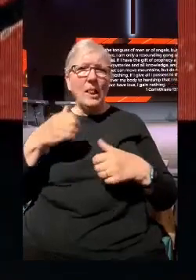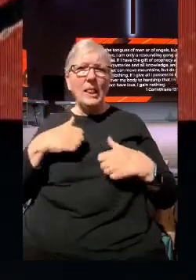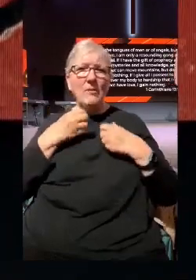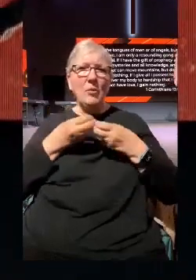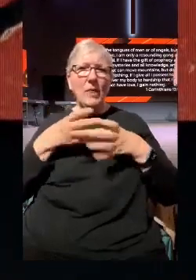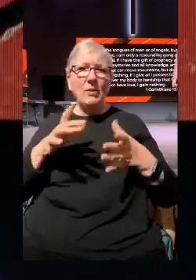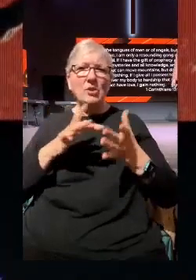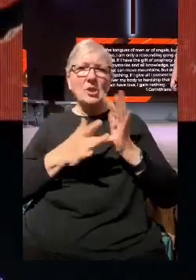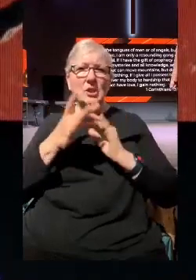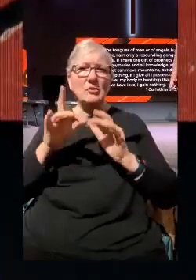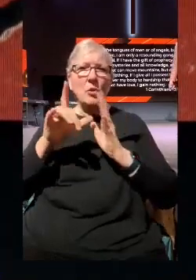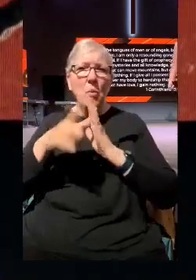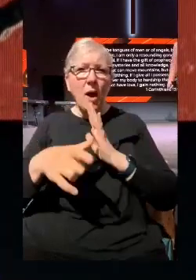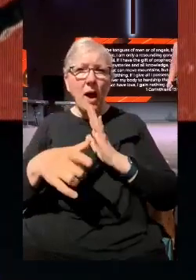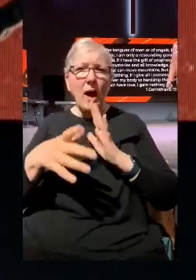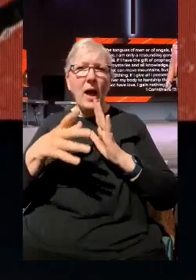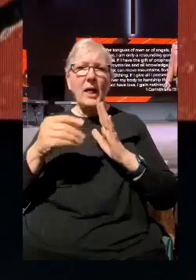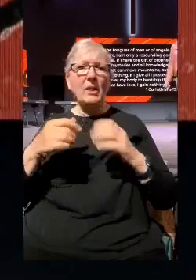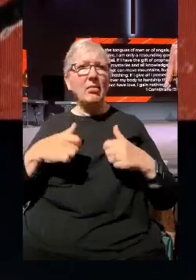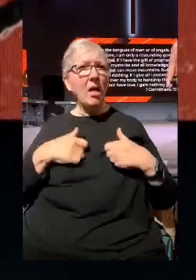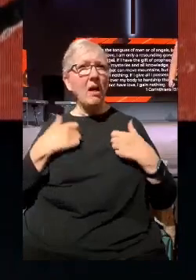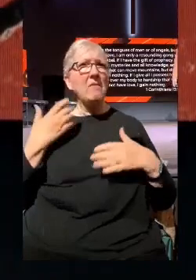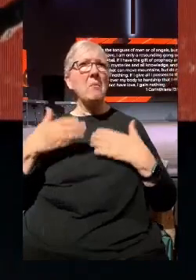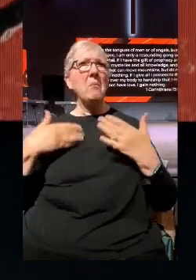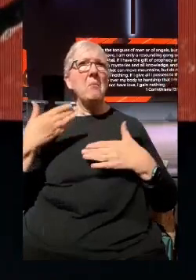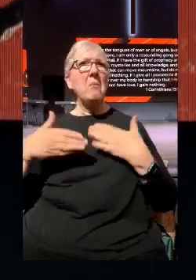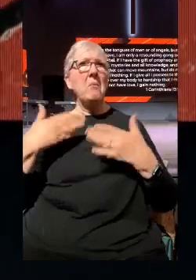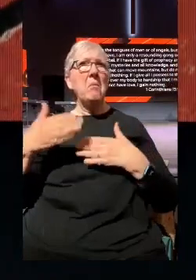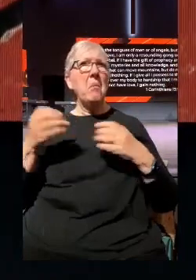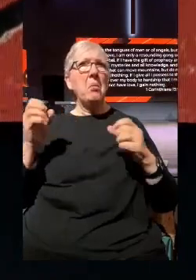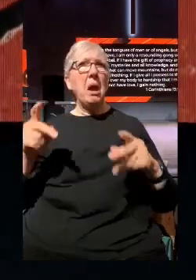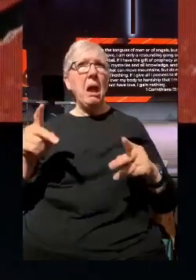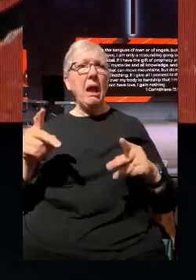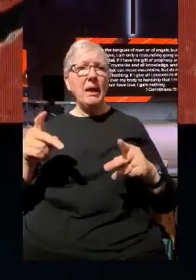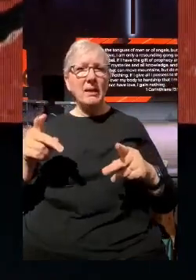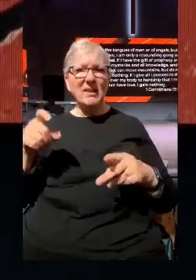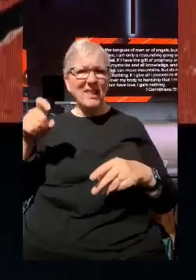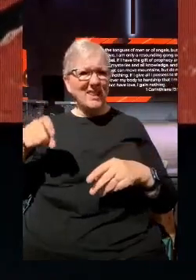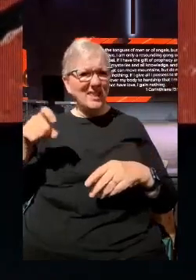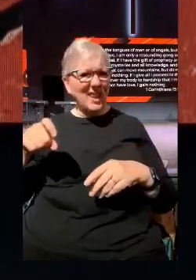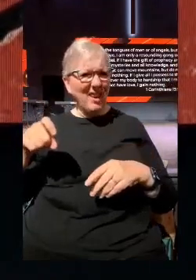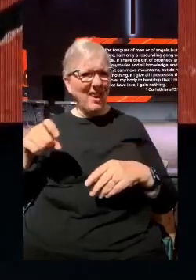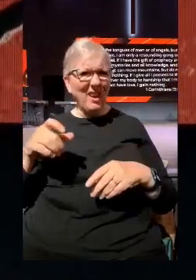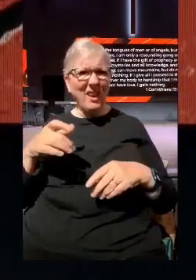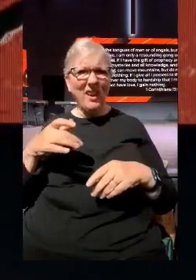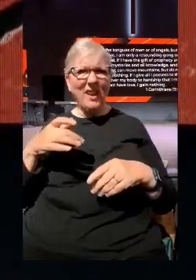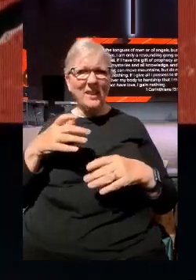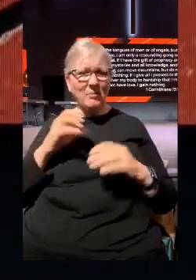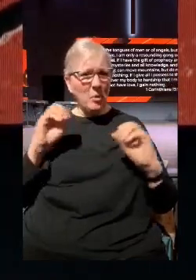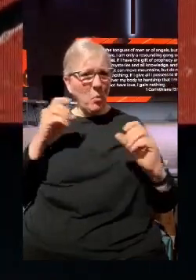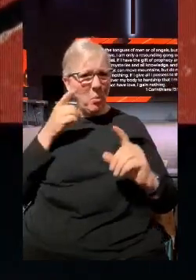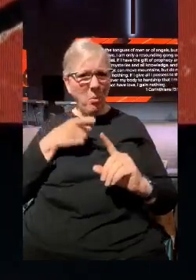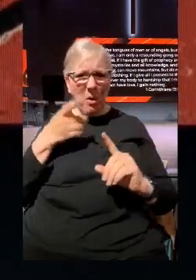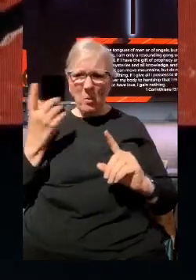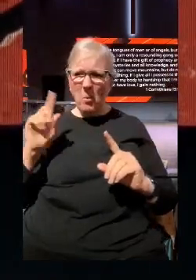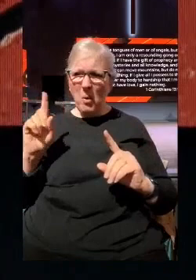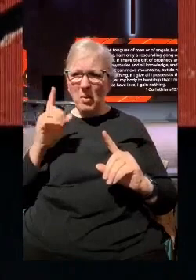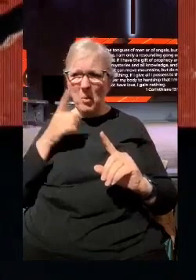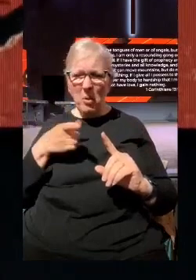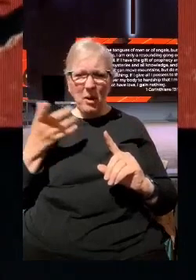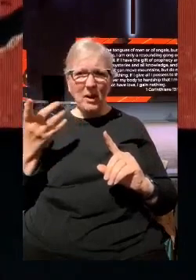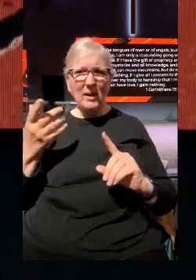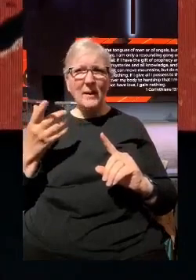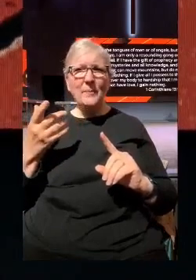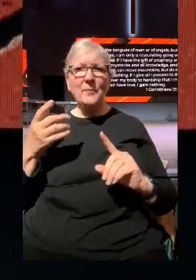for a while, and life seems to be going okay. I mean, is it really necessary? It seems kind of pointless. And